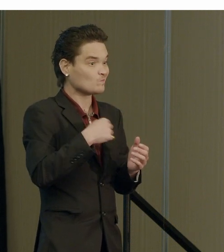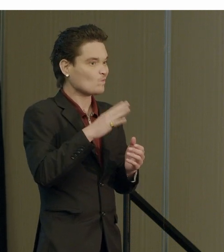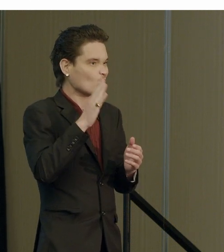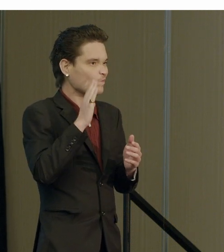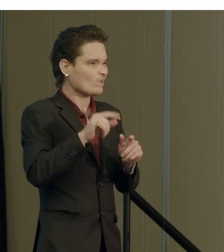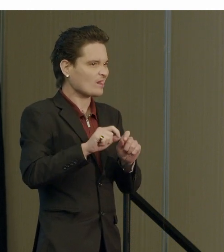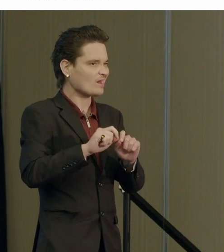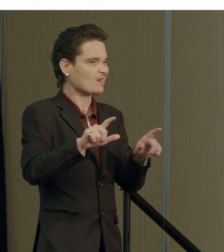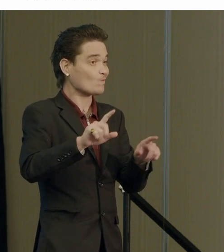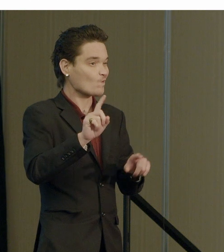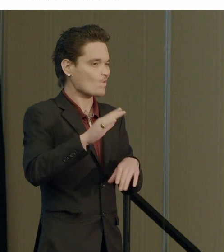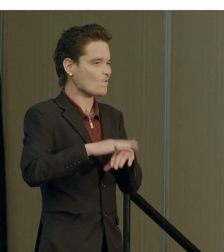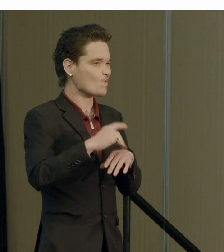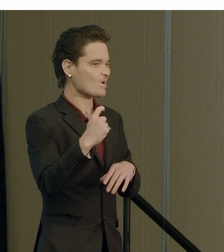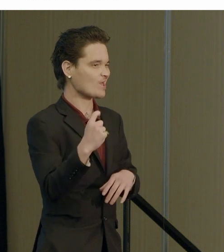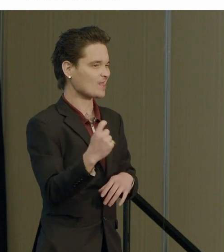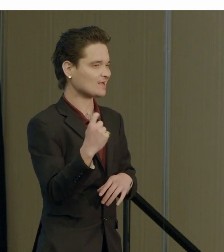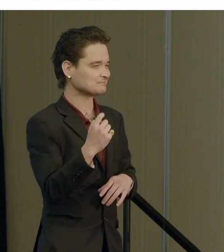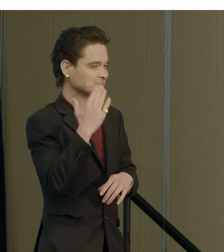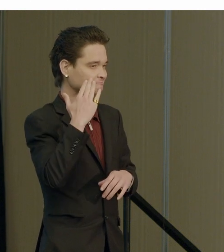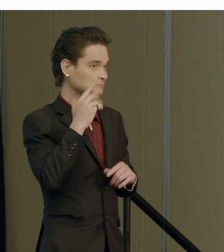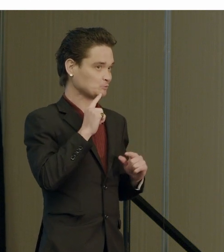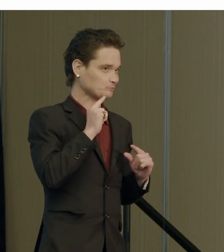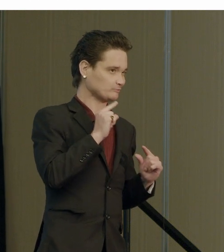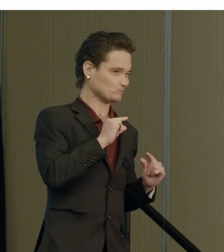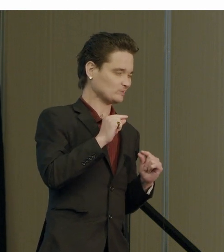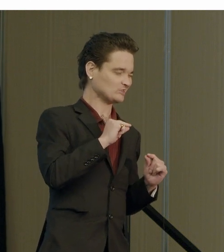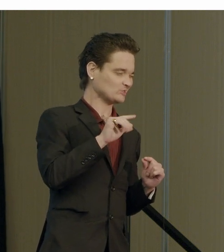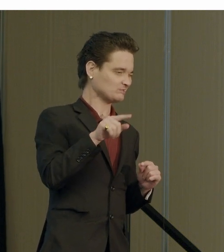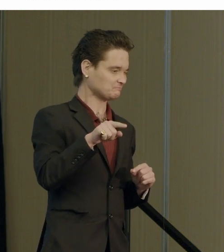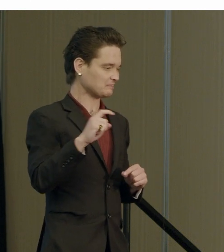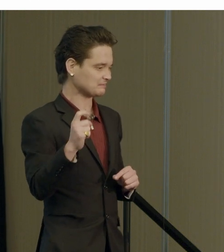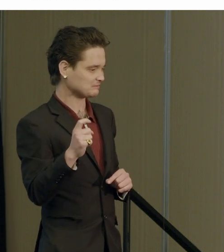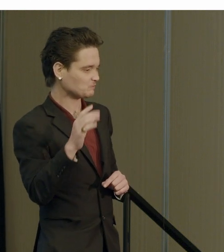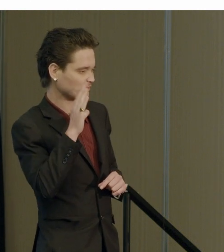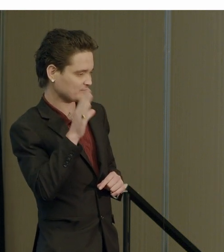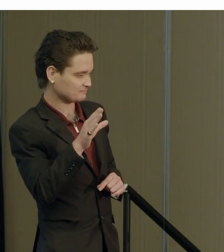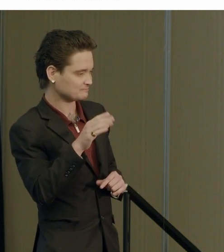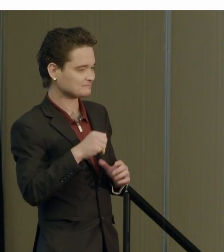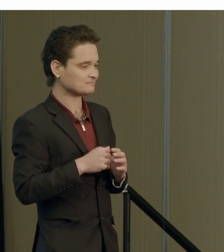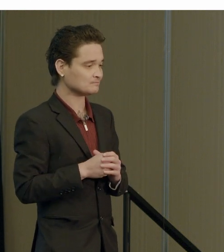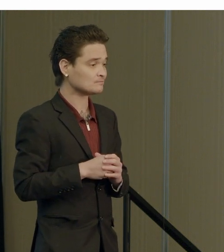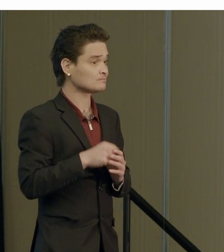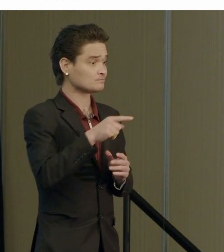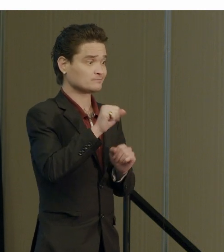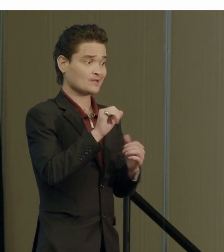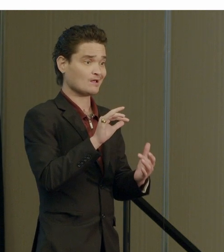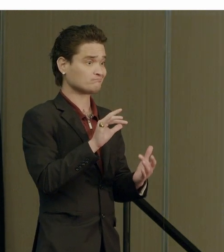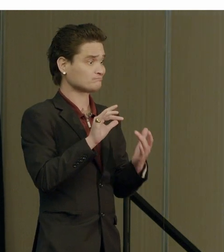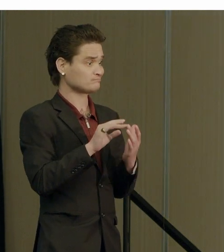you can contact us in a variety of ways, text, phone chat, whatever works best for you.